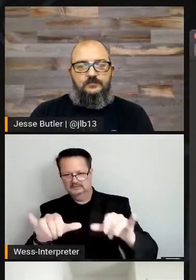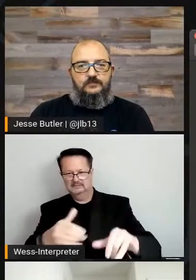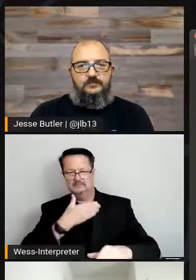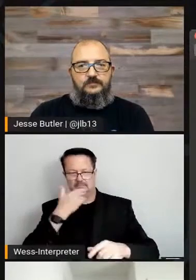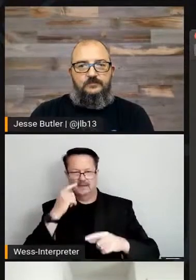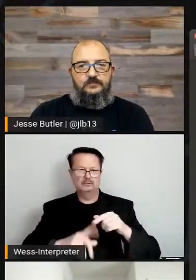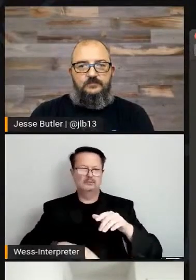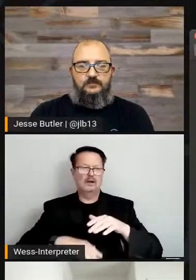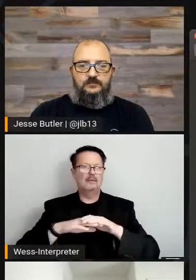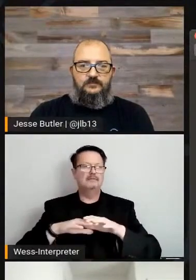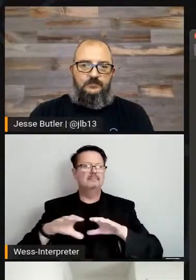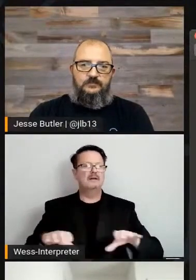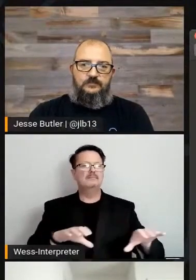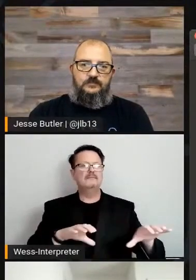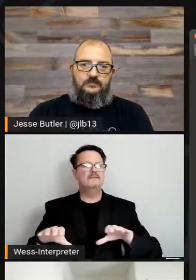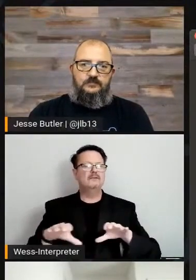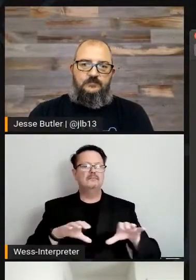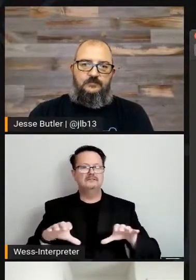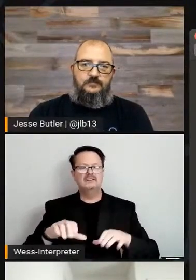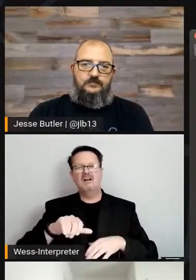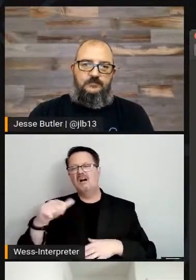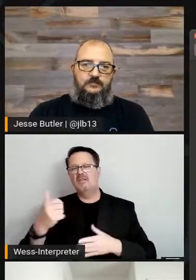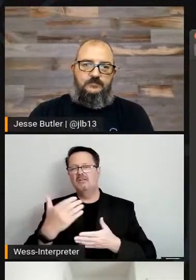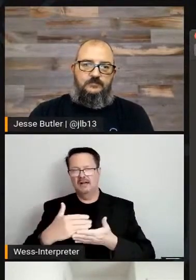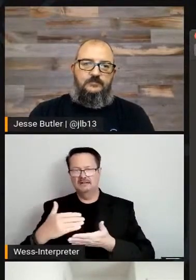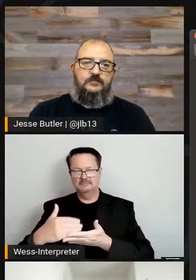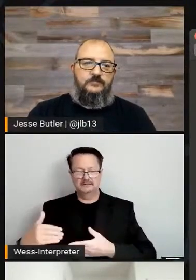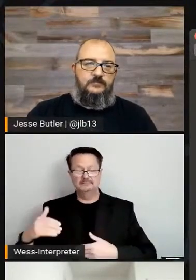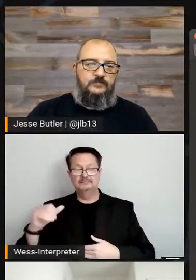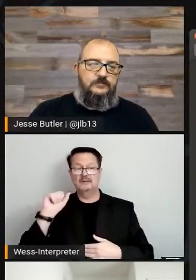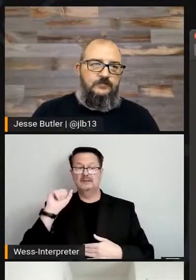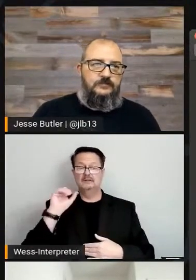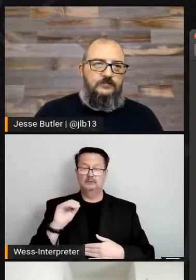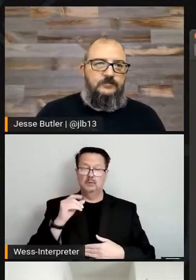optimize performance and other aspects. So